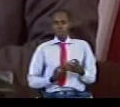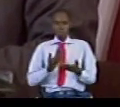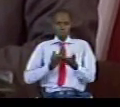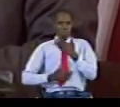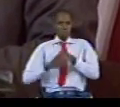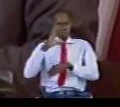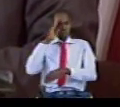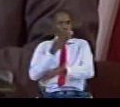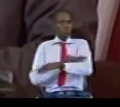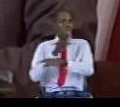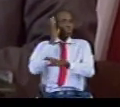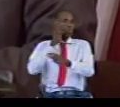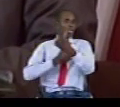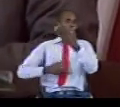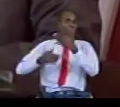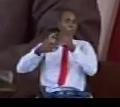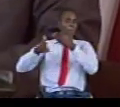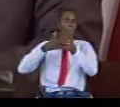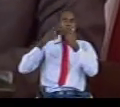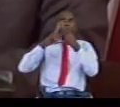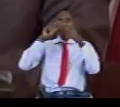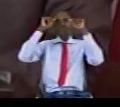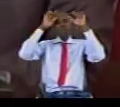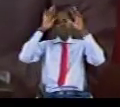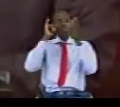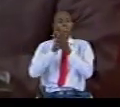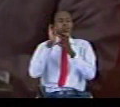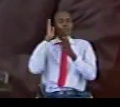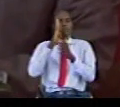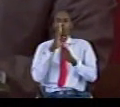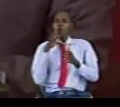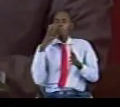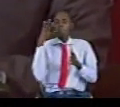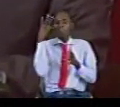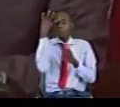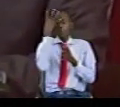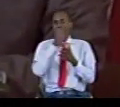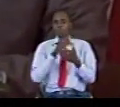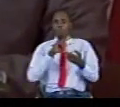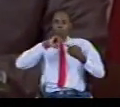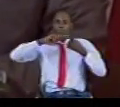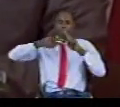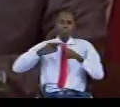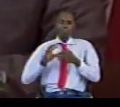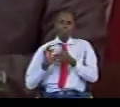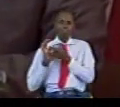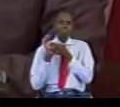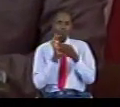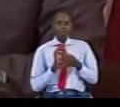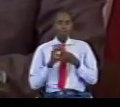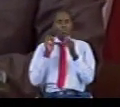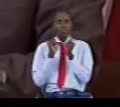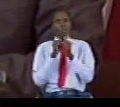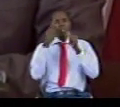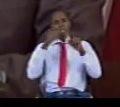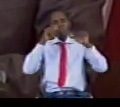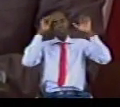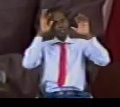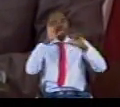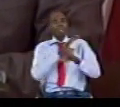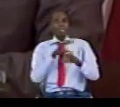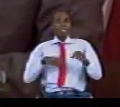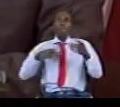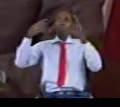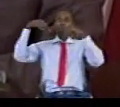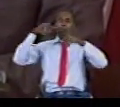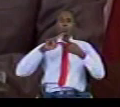what a blessed reunion that will be, that Jesus had left heaven, he had come to this world so that he will